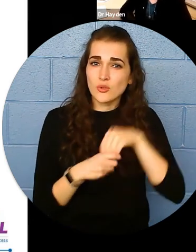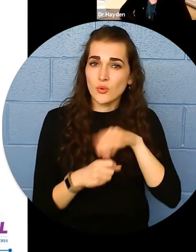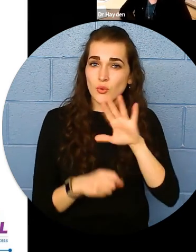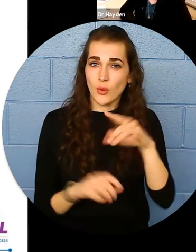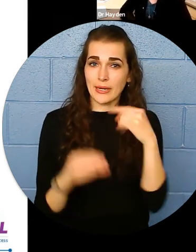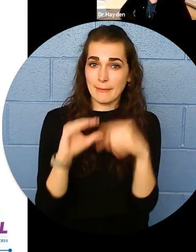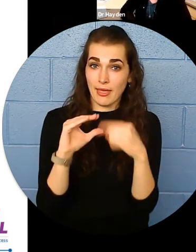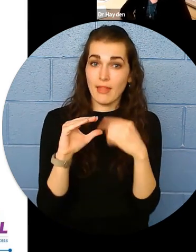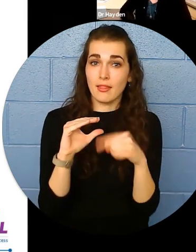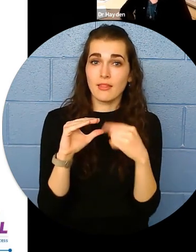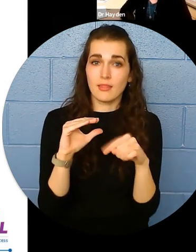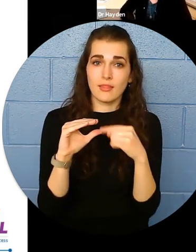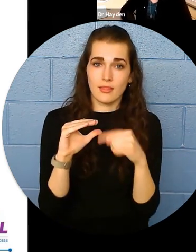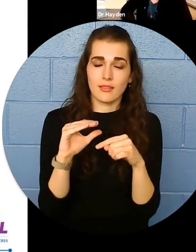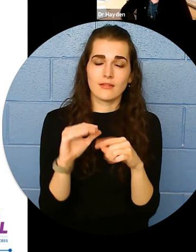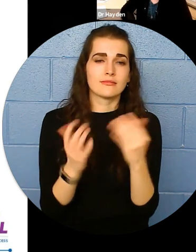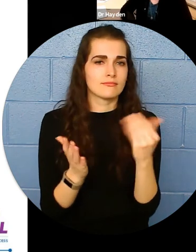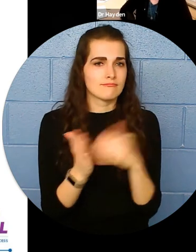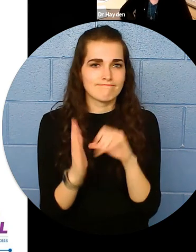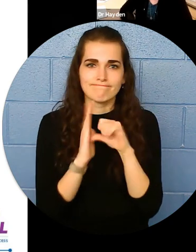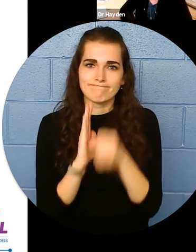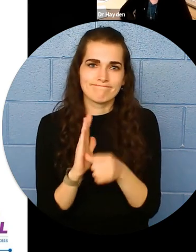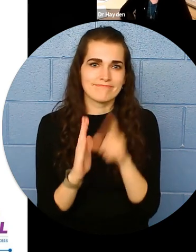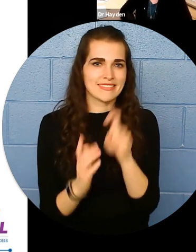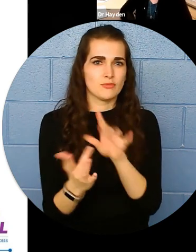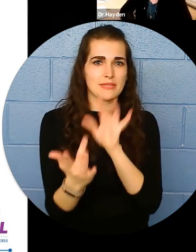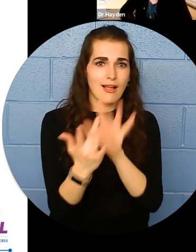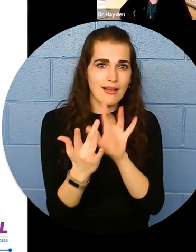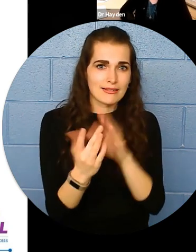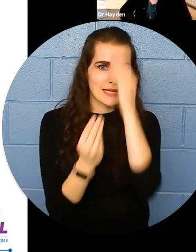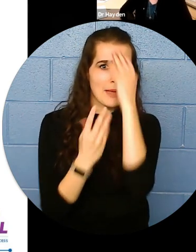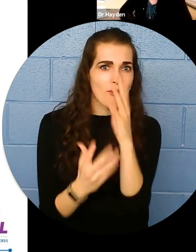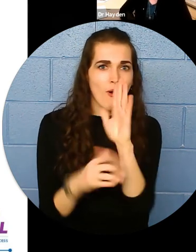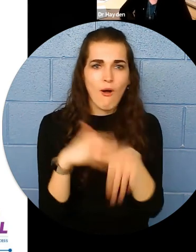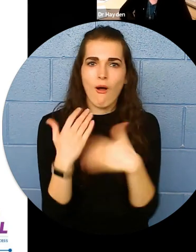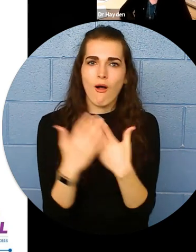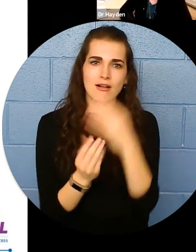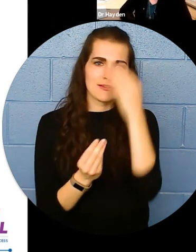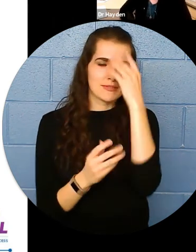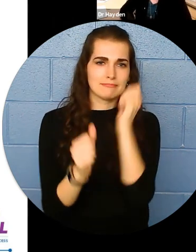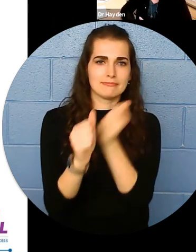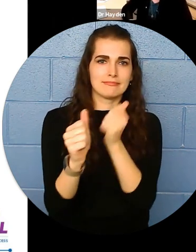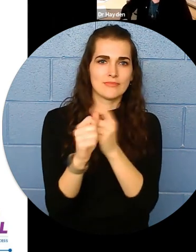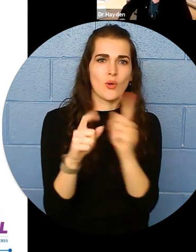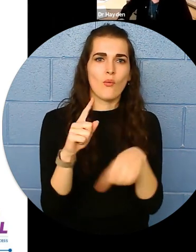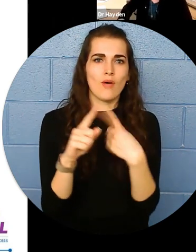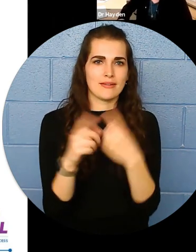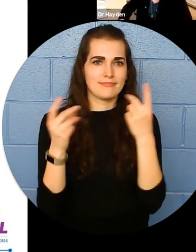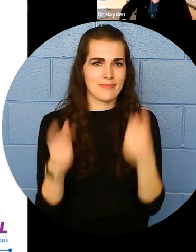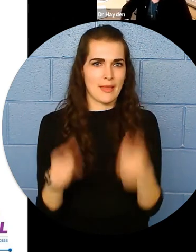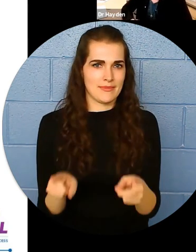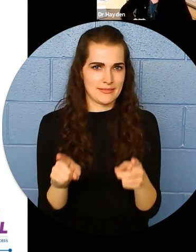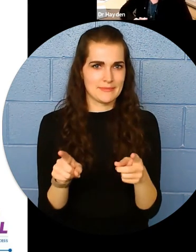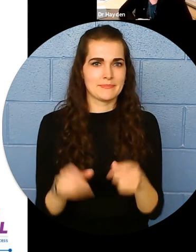with an email address. So again, just another way to make sure that you are getting all the information as it comes out.